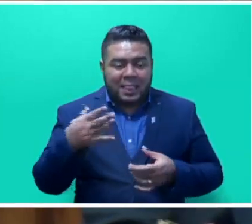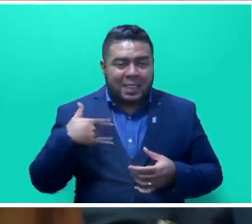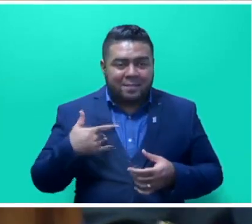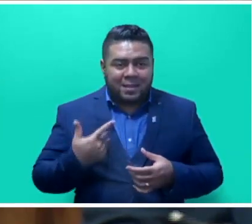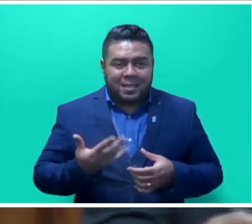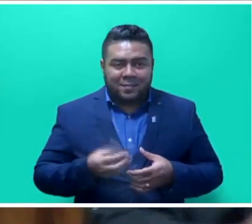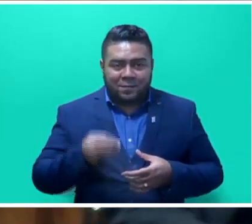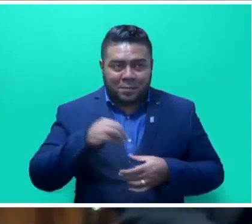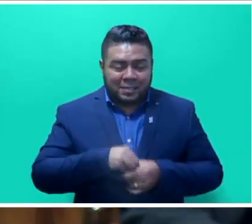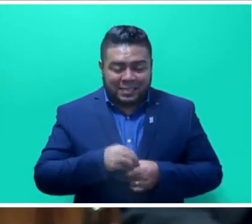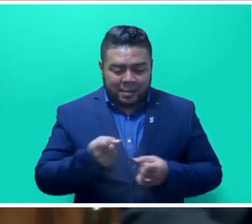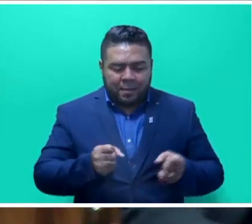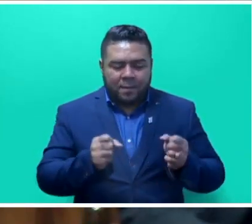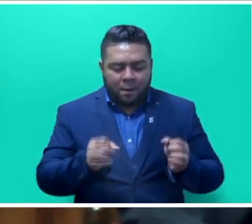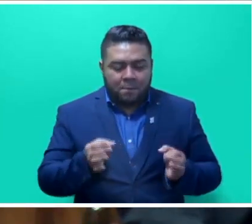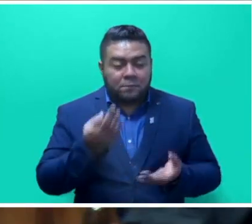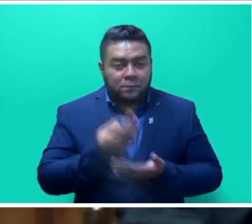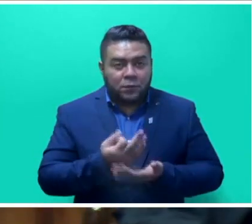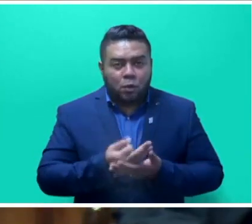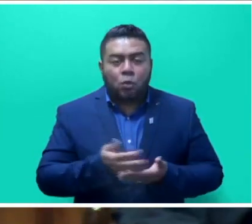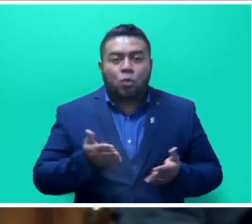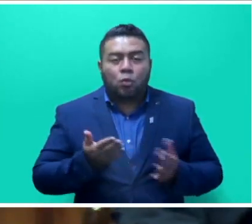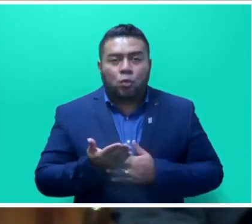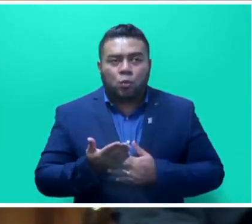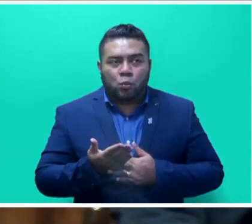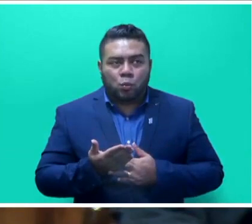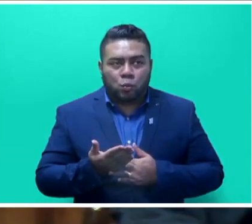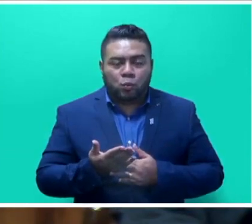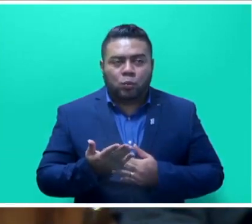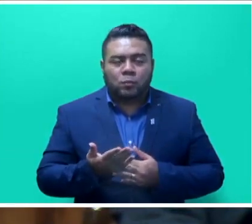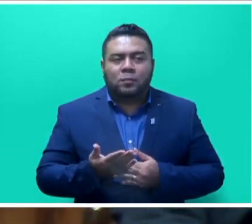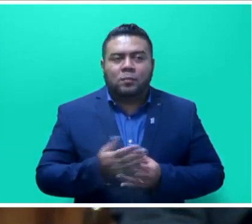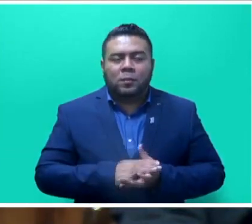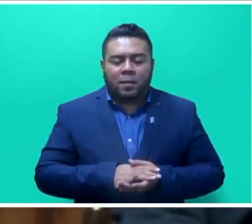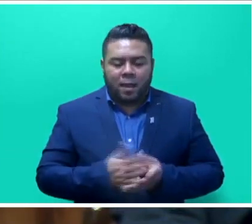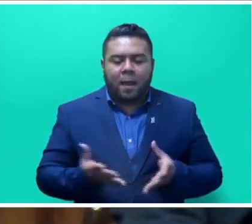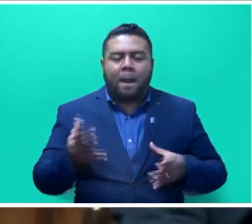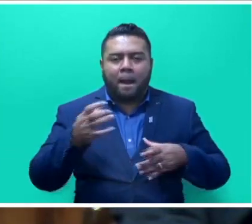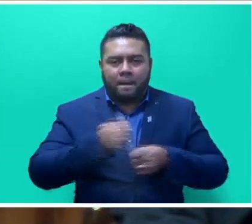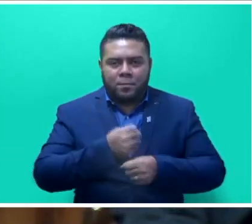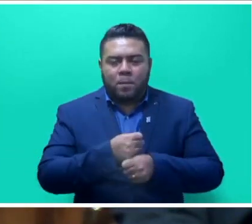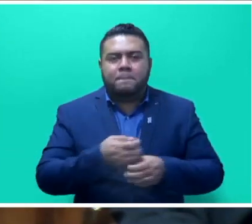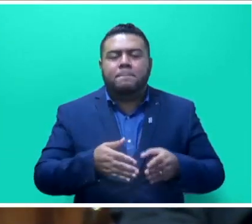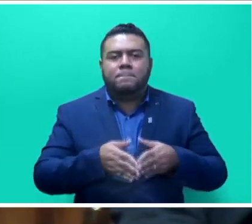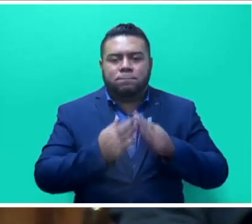informal settlements are afforded through the Informal Settlement Upgrade Programme.